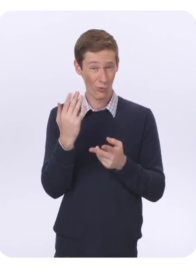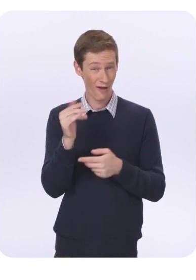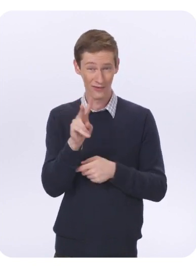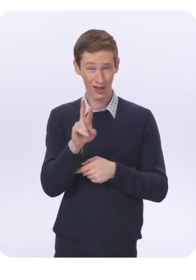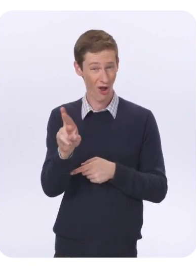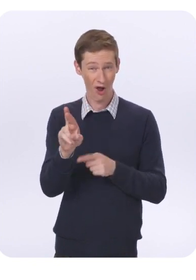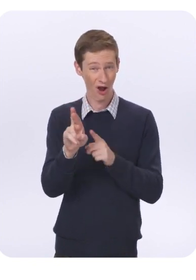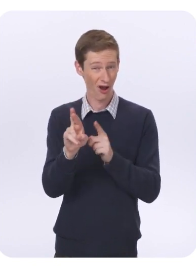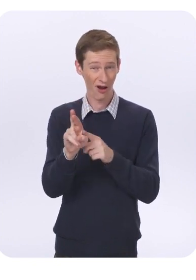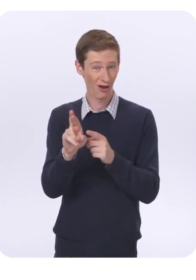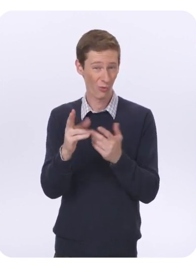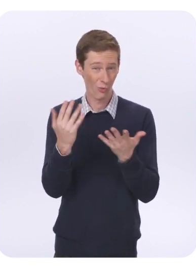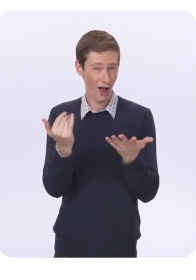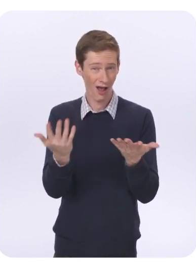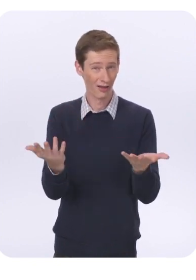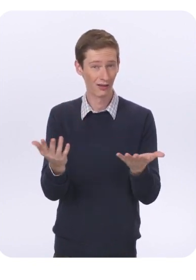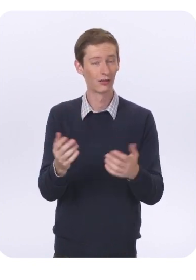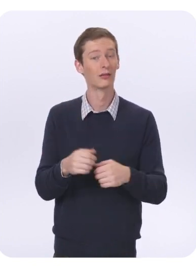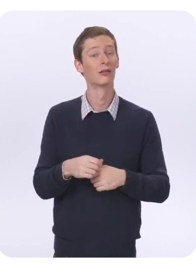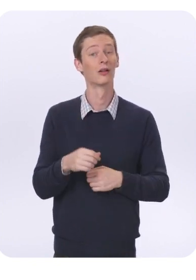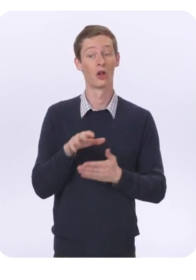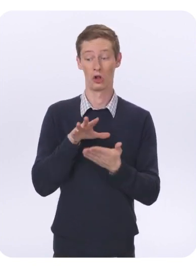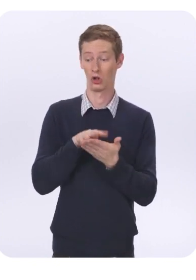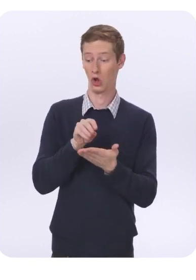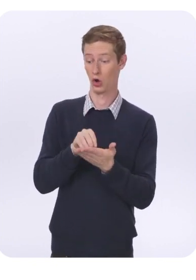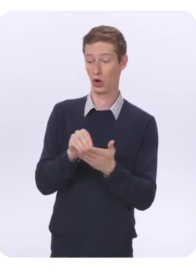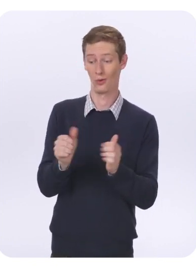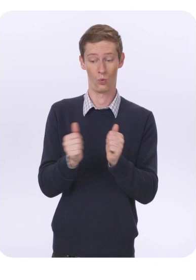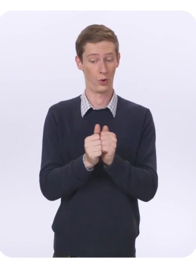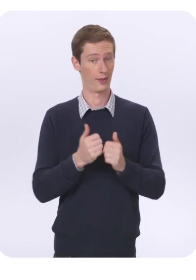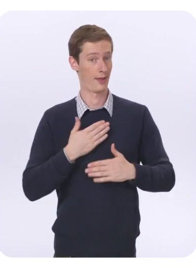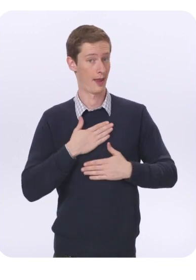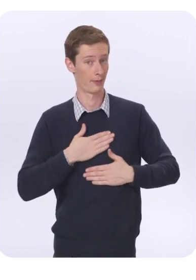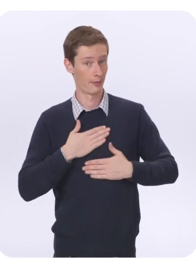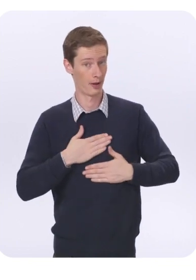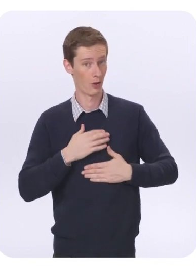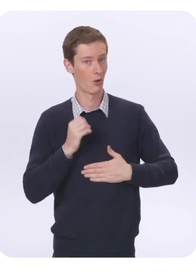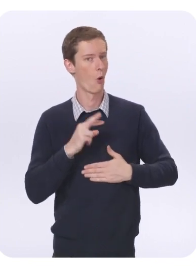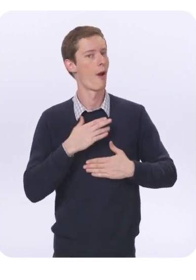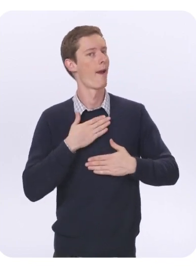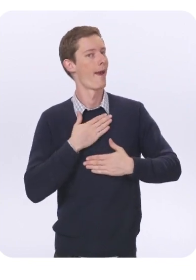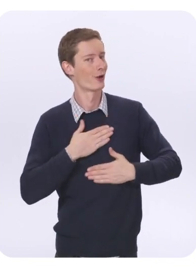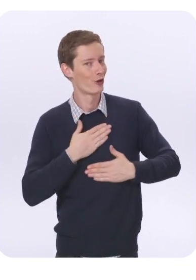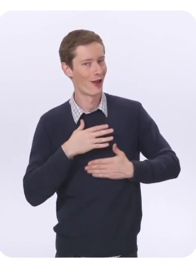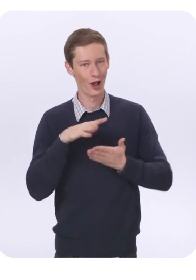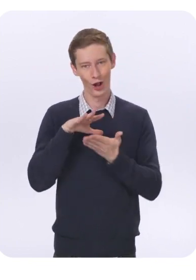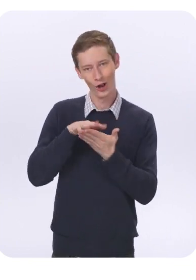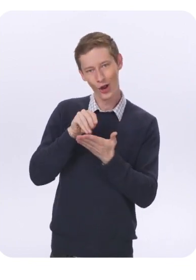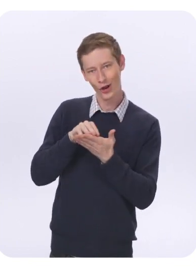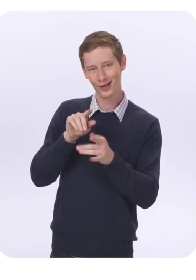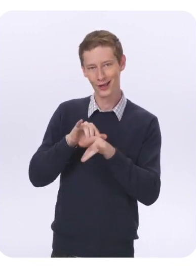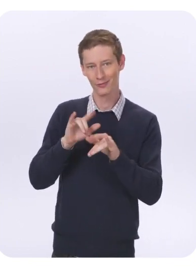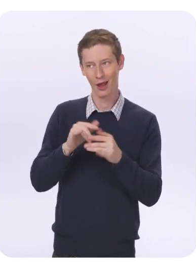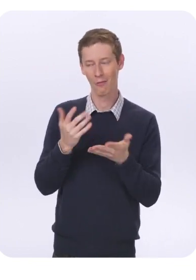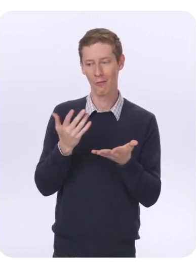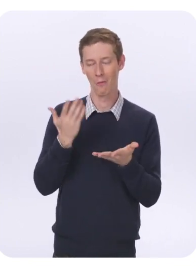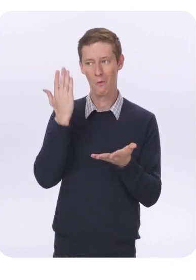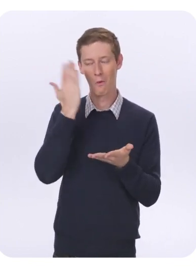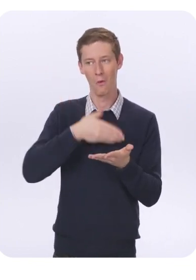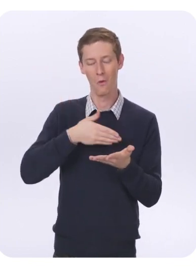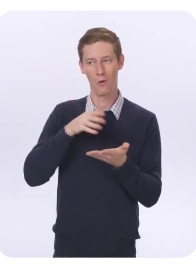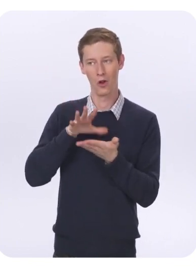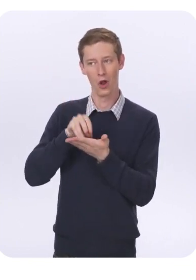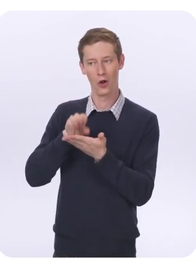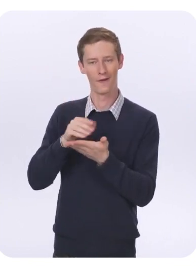us, learning something while you're being entertained, or rather, being entertained and learning something without really noticing it. This is